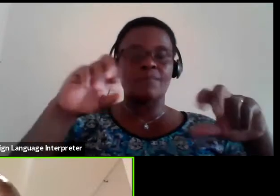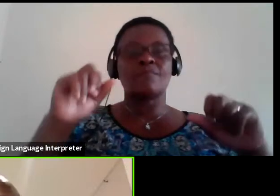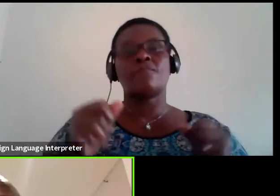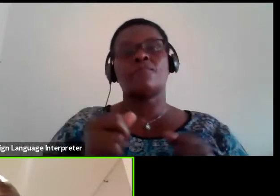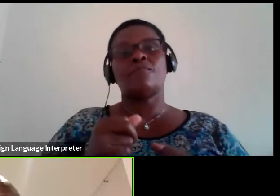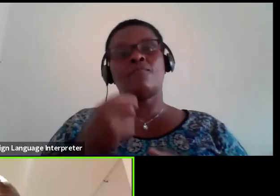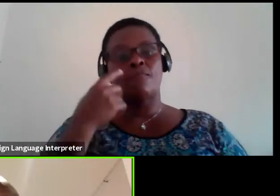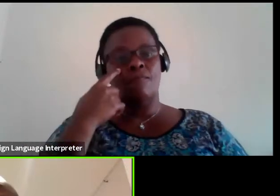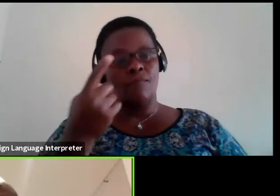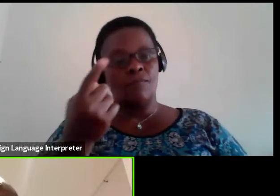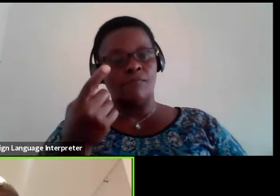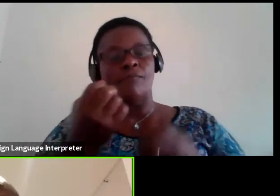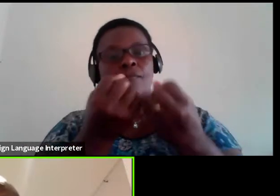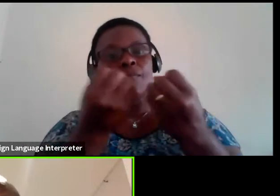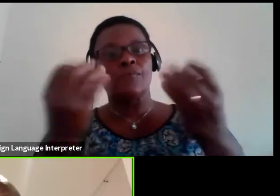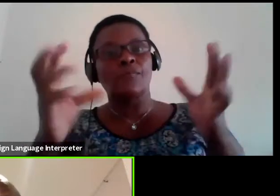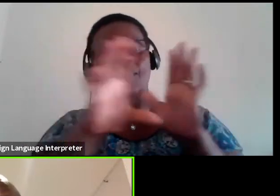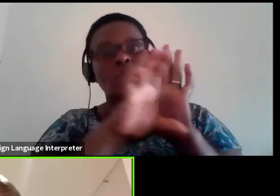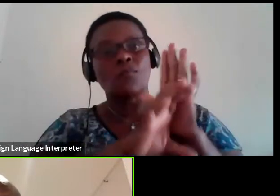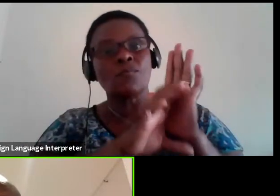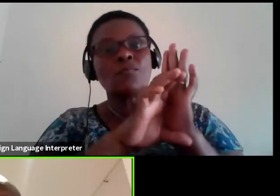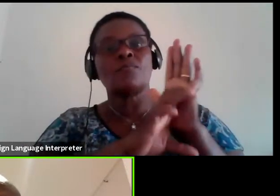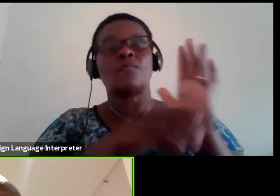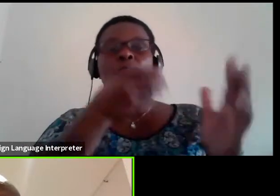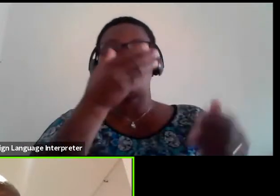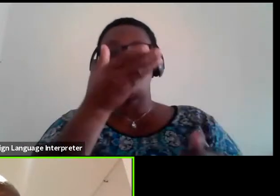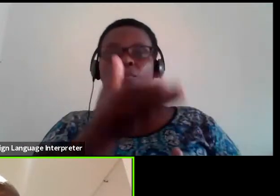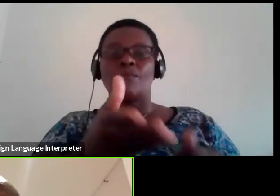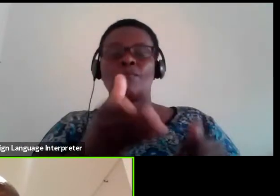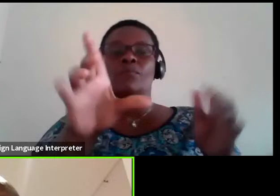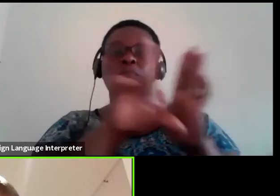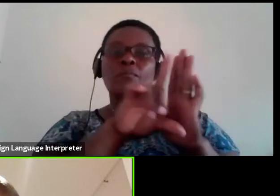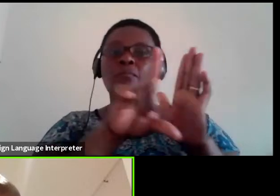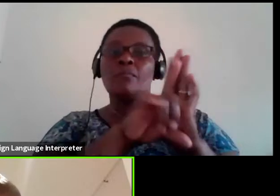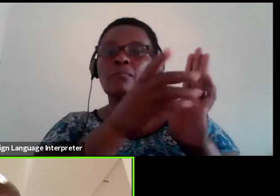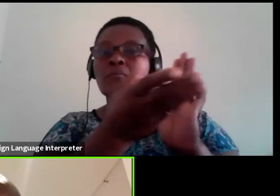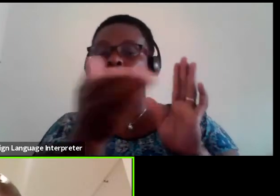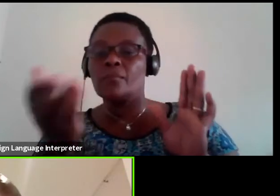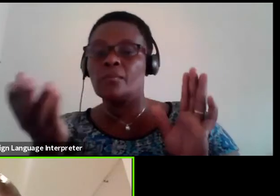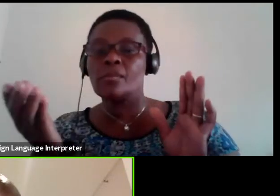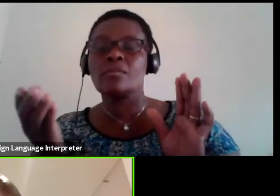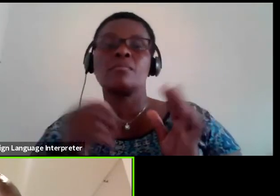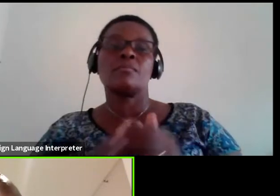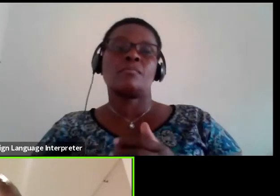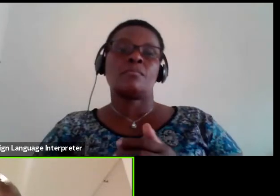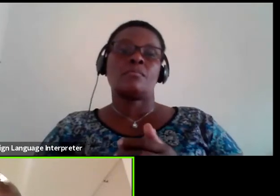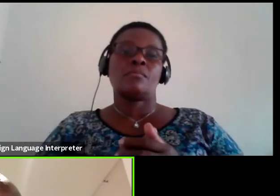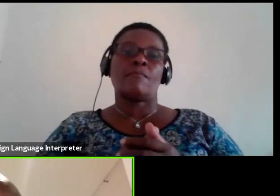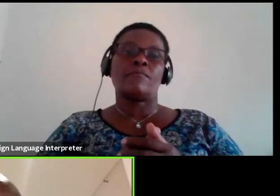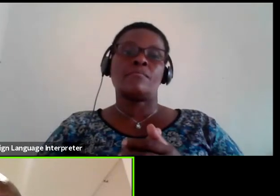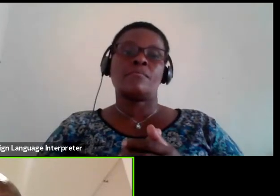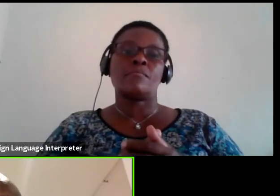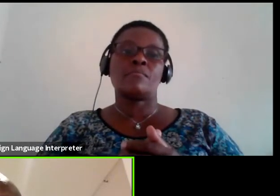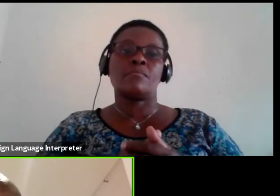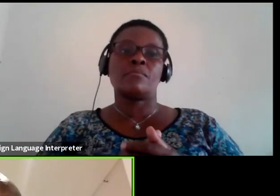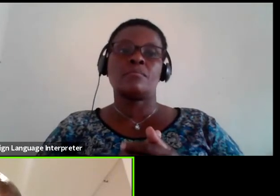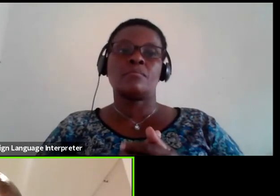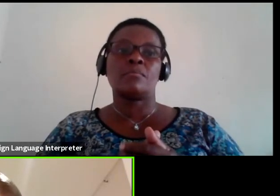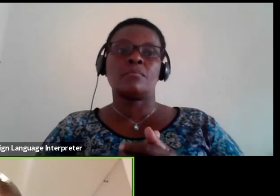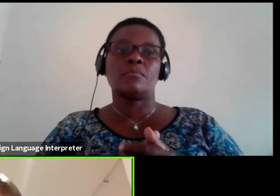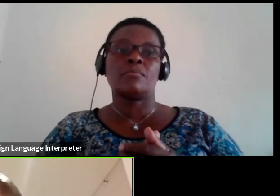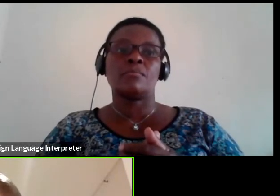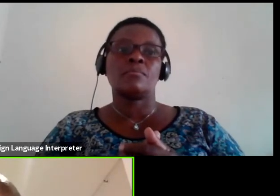employed various laws that permit surveillance across the board, which is basically interception